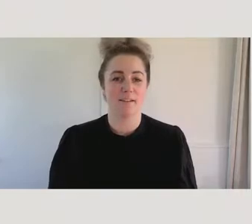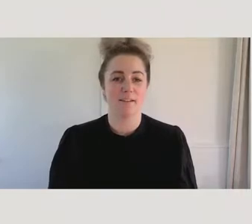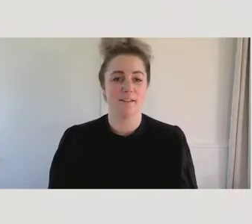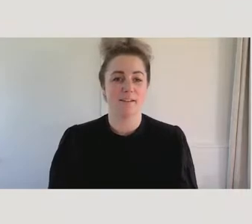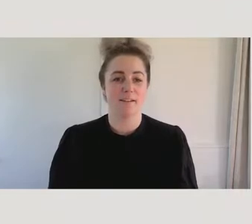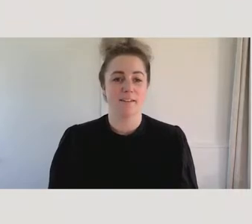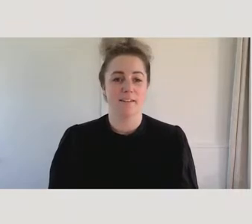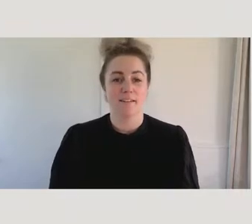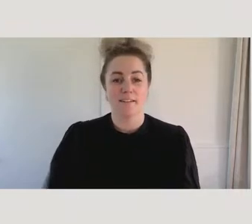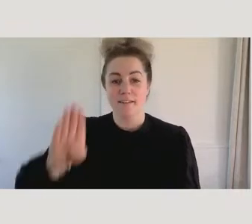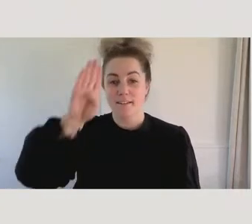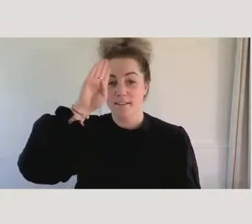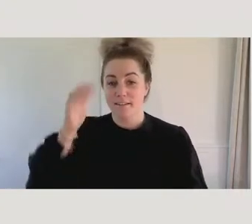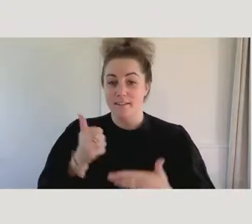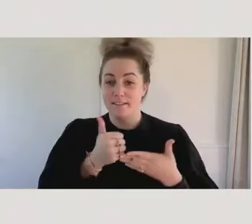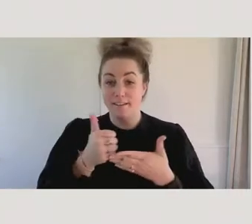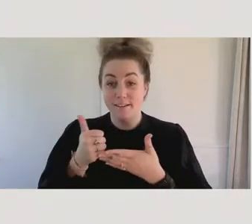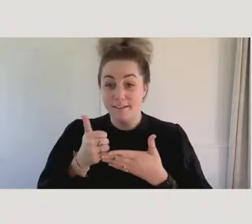foreign